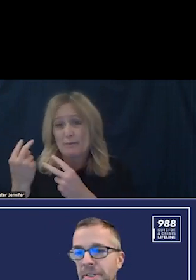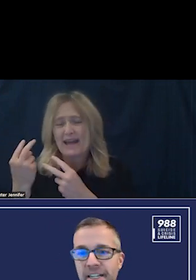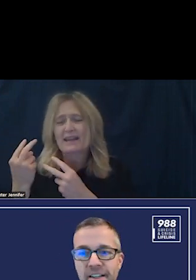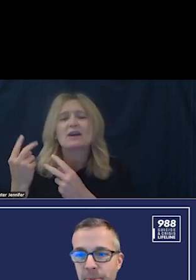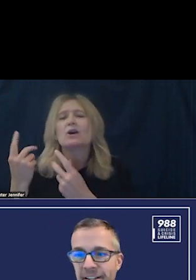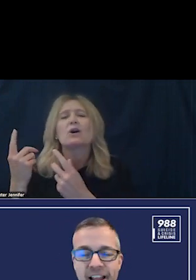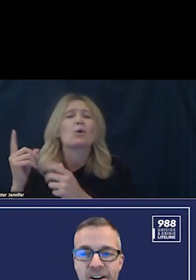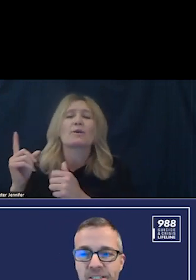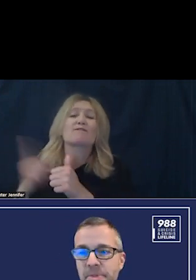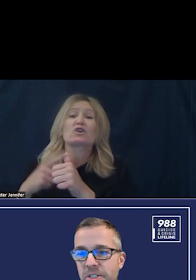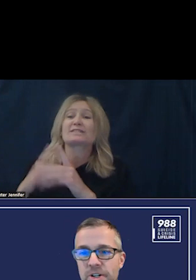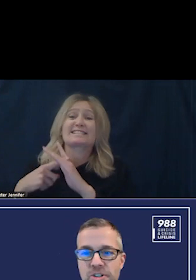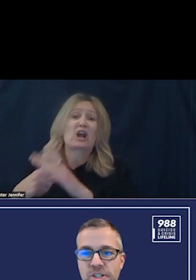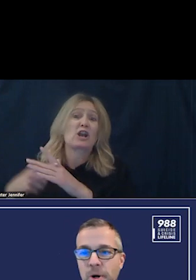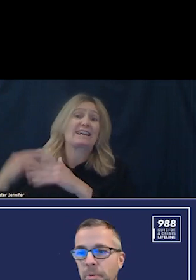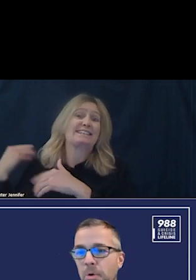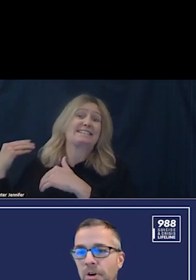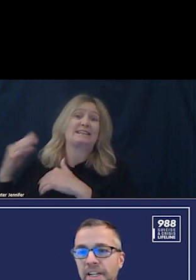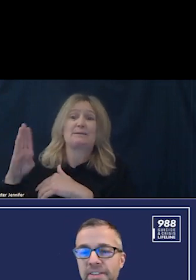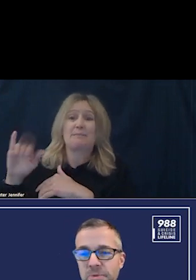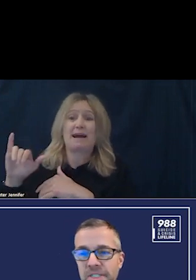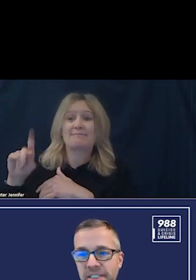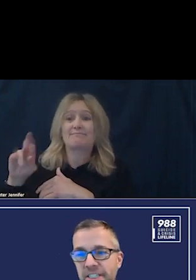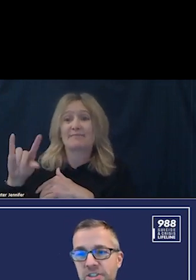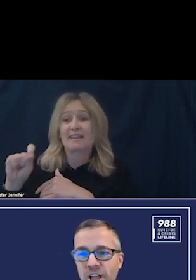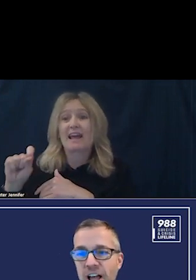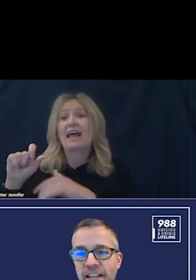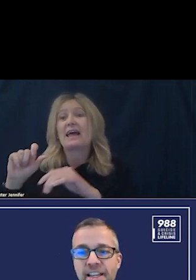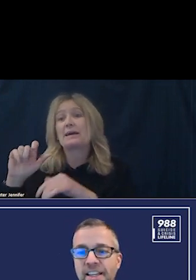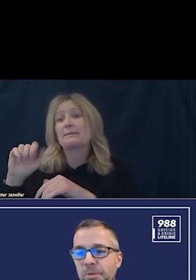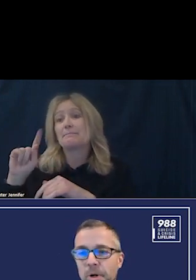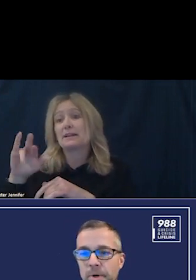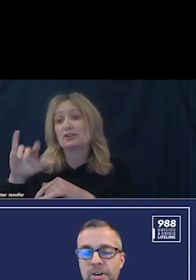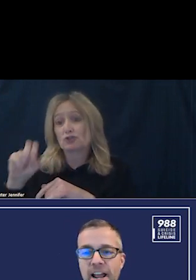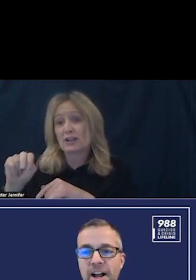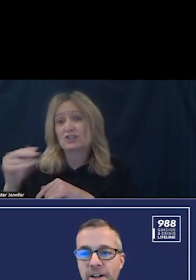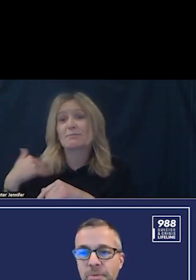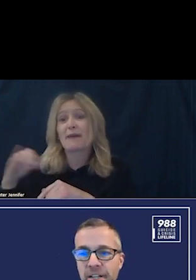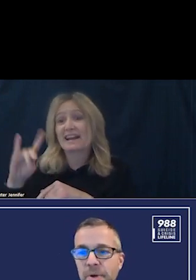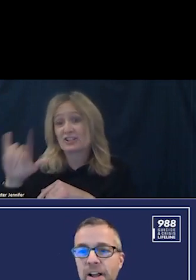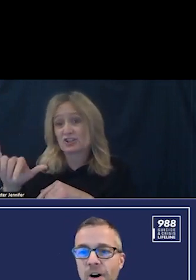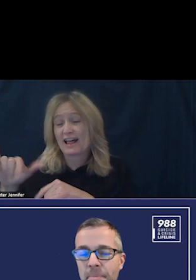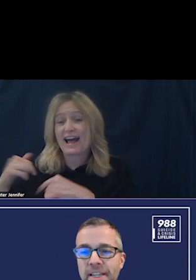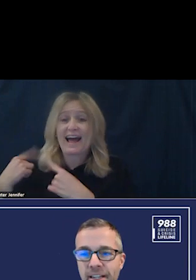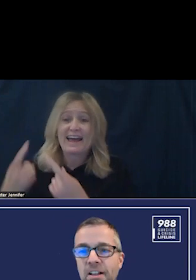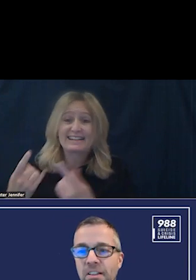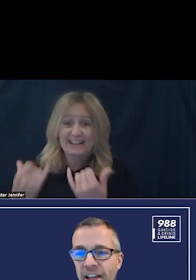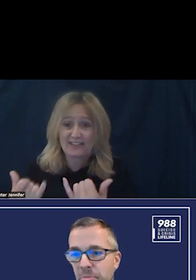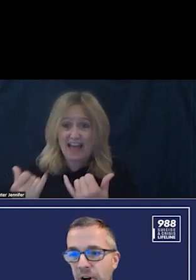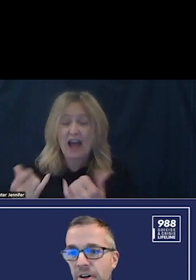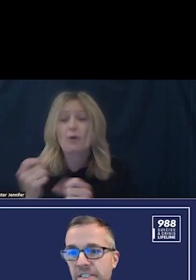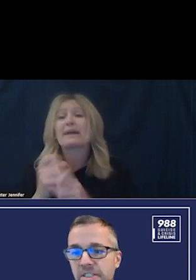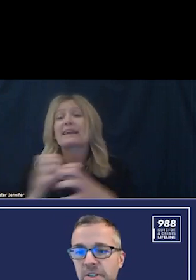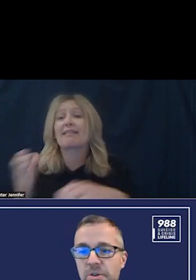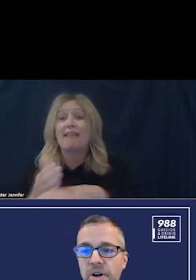were at the beginning of the Biden-Harris administration, where we were even as recently in July, and where we are now. And we are making a lot